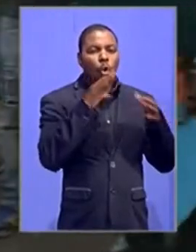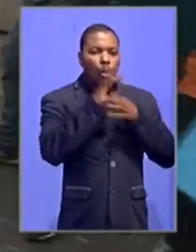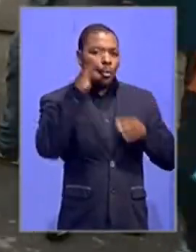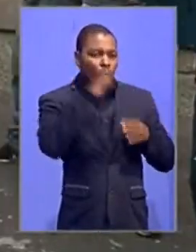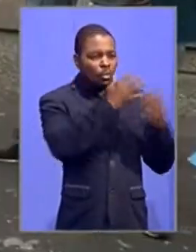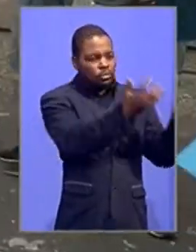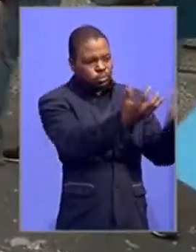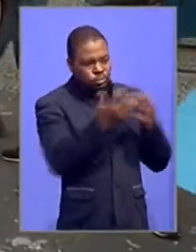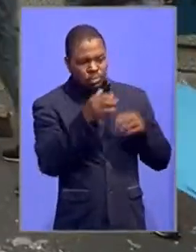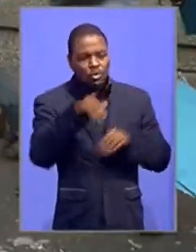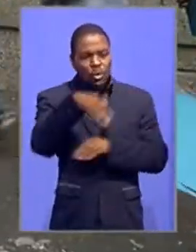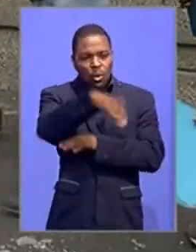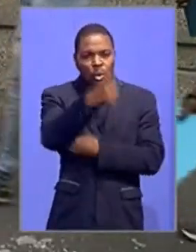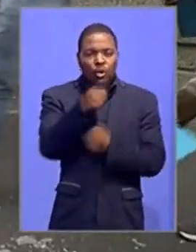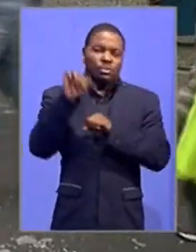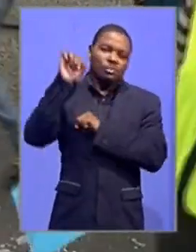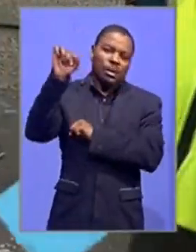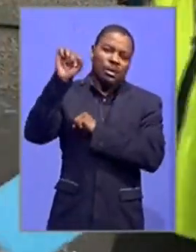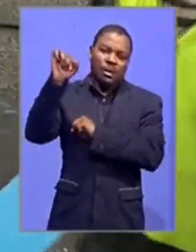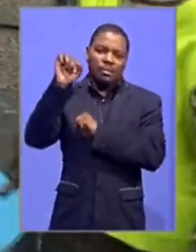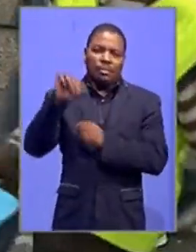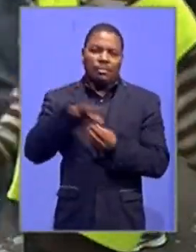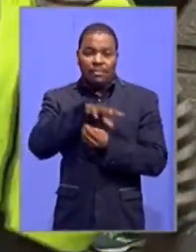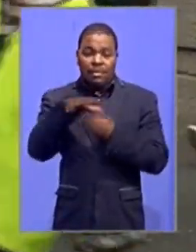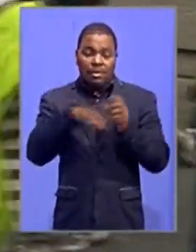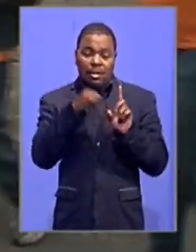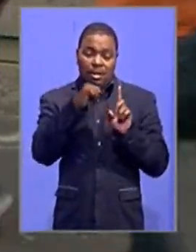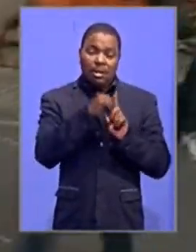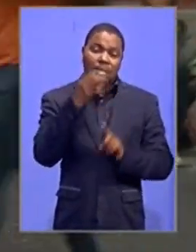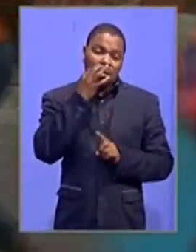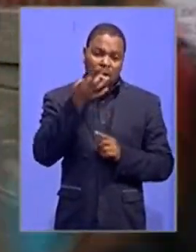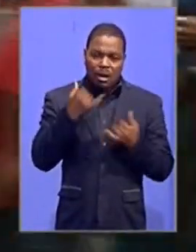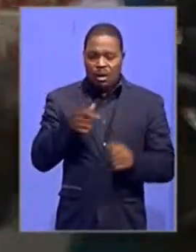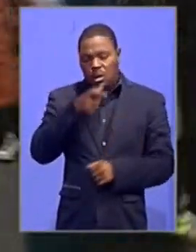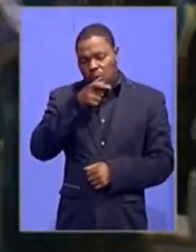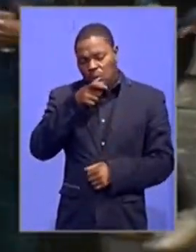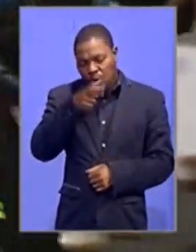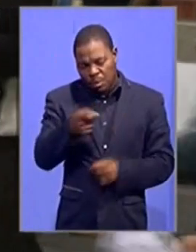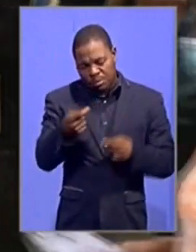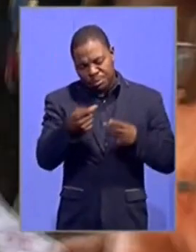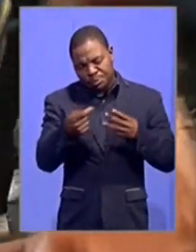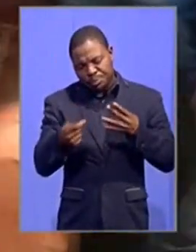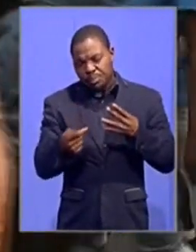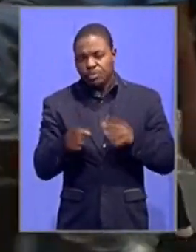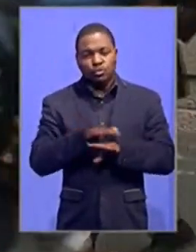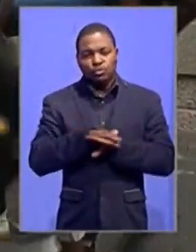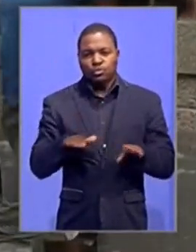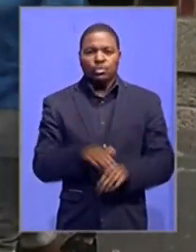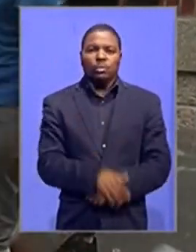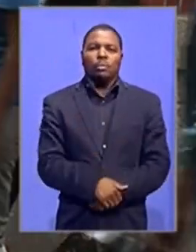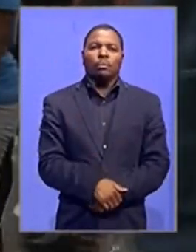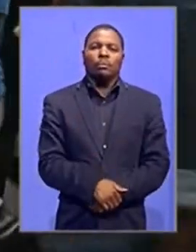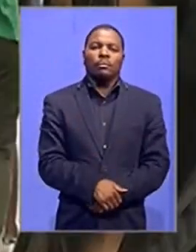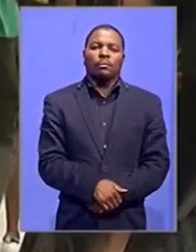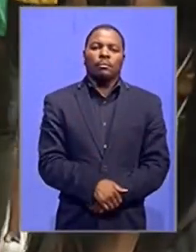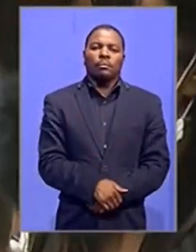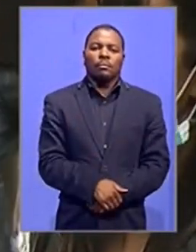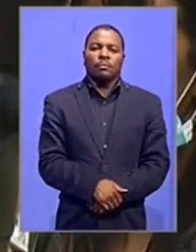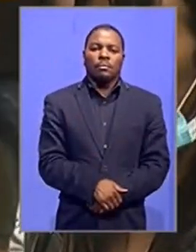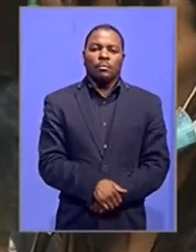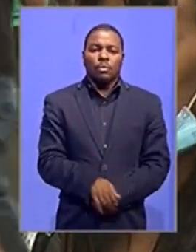ntle ga kgotlatshekelo. Ba lelapa la gagwe ba re ga ba batle go tshwaela mo ditatofatsong tse di dirilweng kgatlhanong nae. Ever